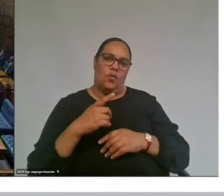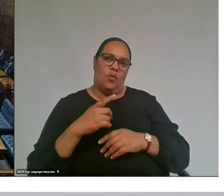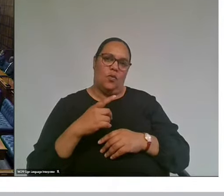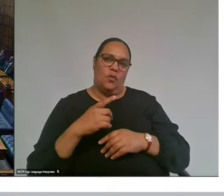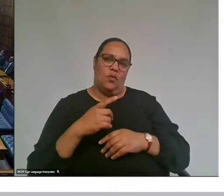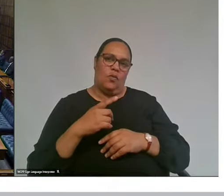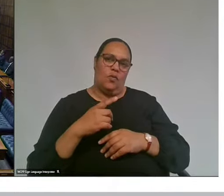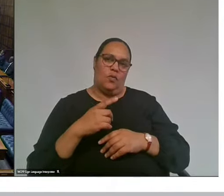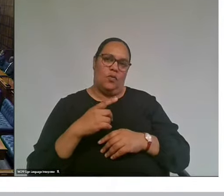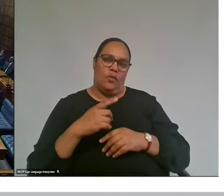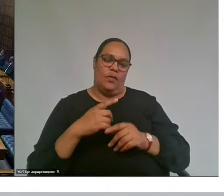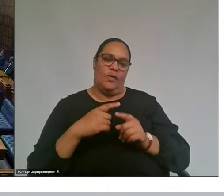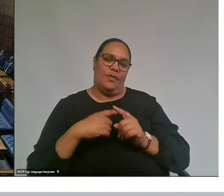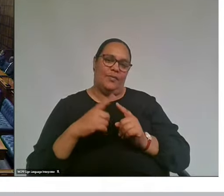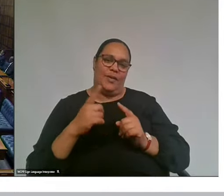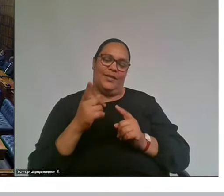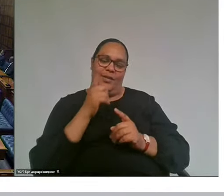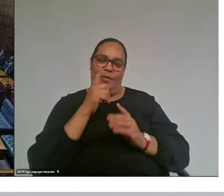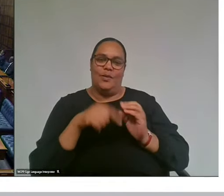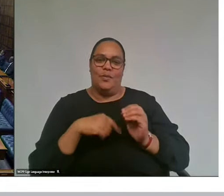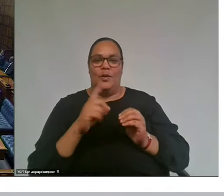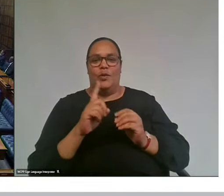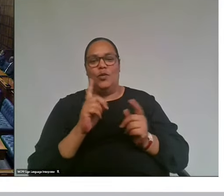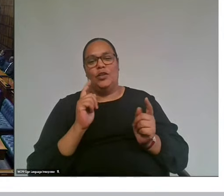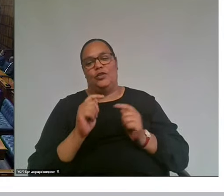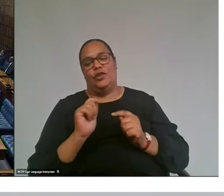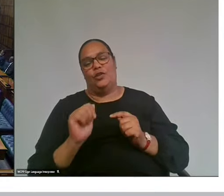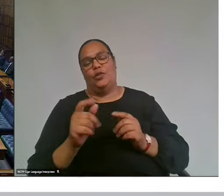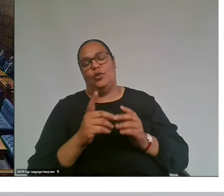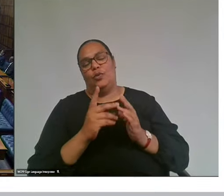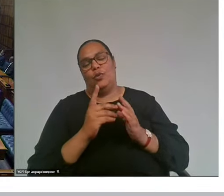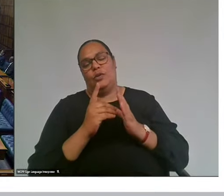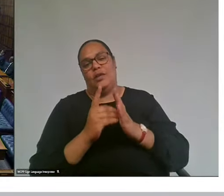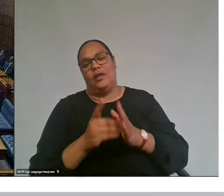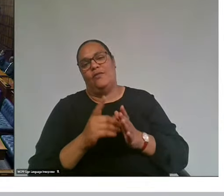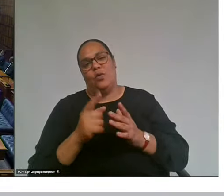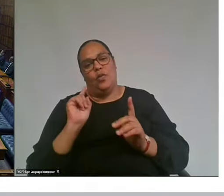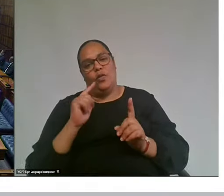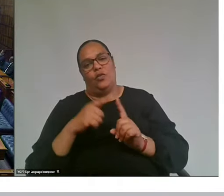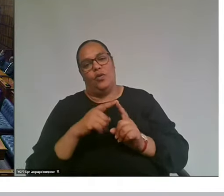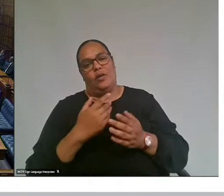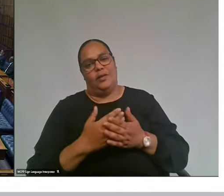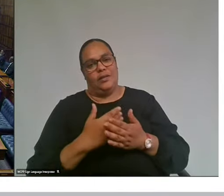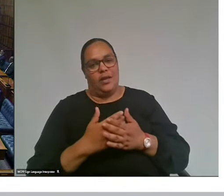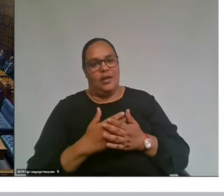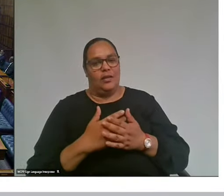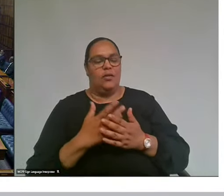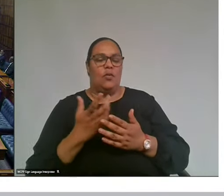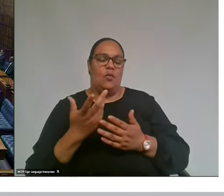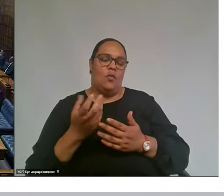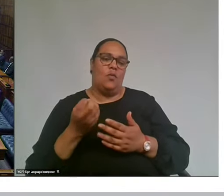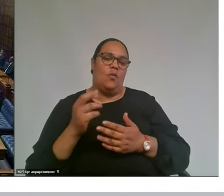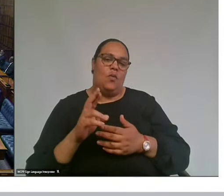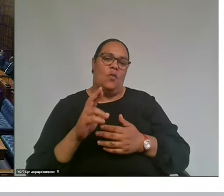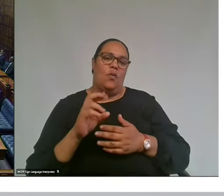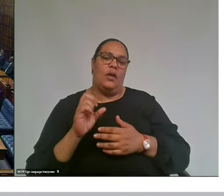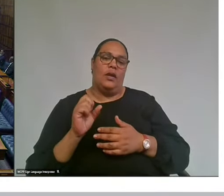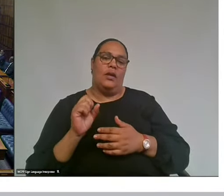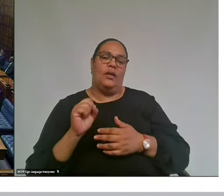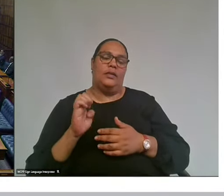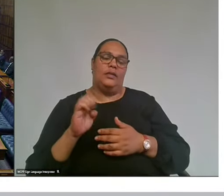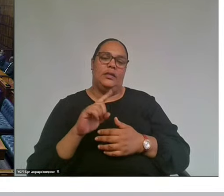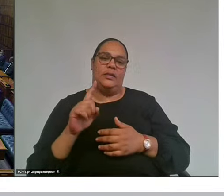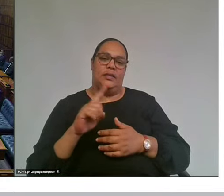suggestion that they spoke about changing the deliverables or the targets um for uh sezs in